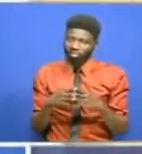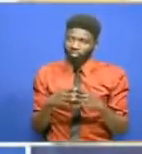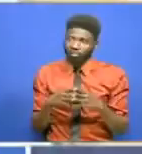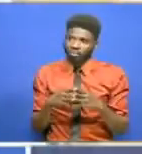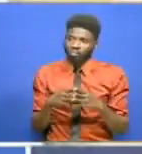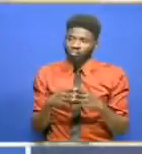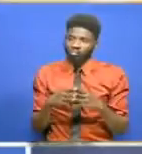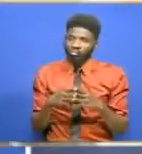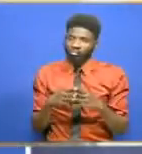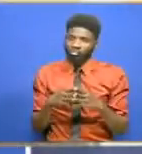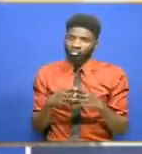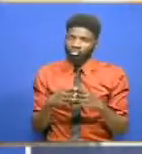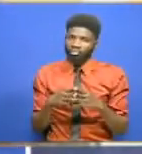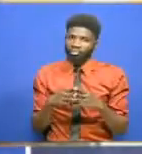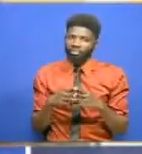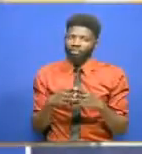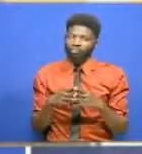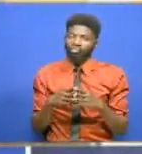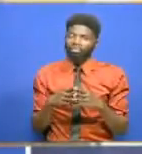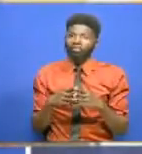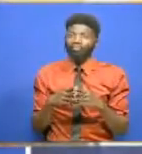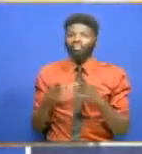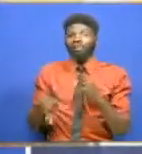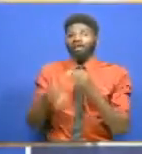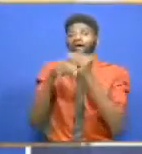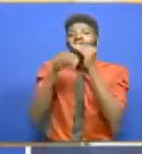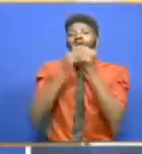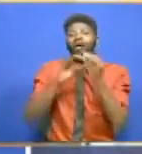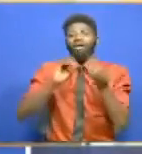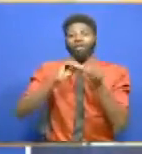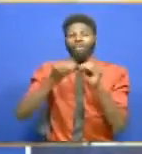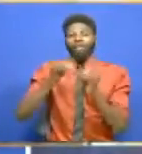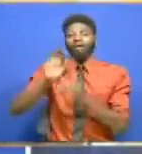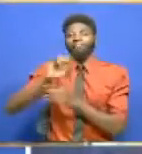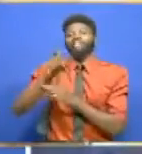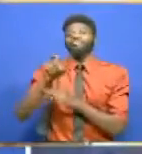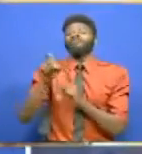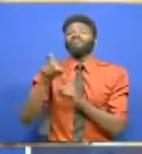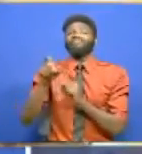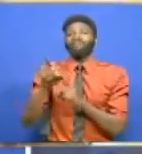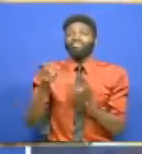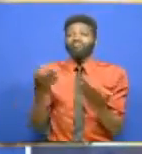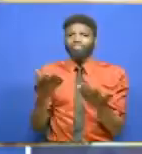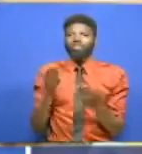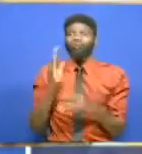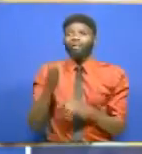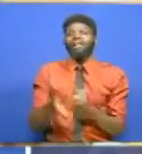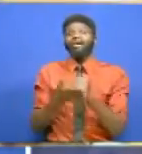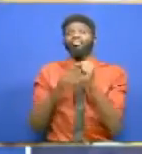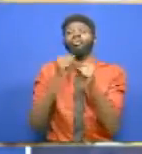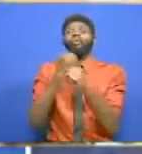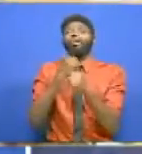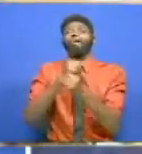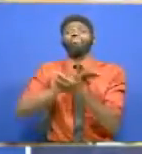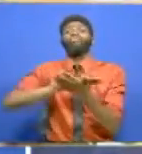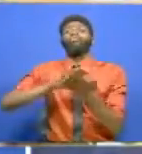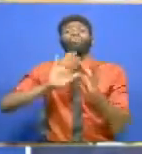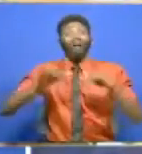the baggage, the increase in the number of the executives, how efficient will they become that they are not efficient